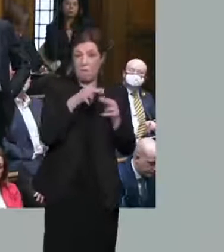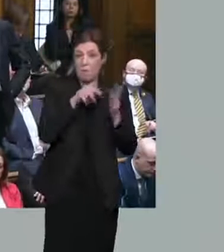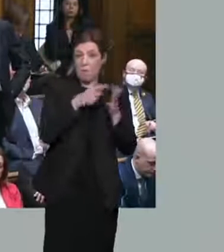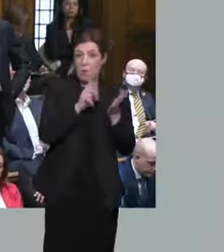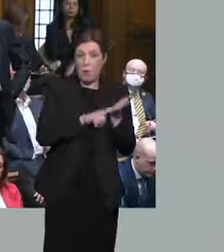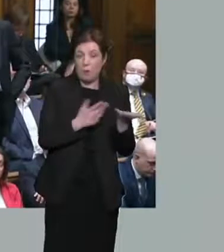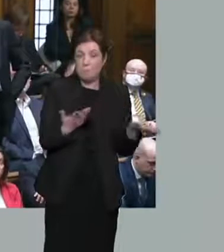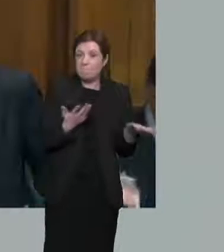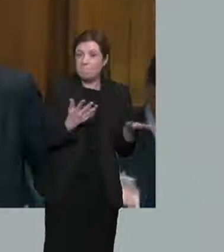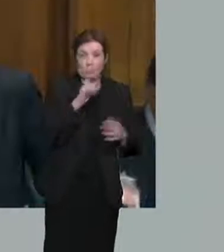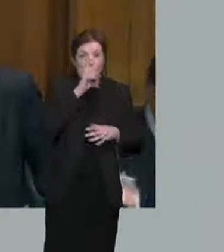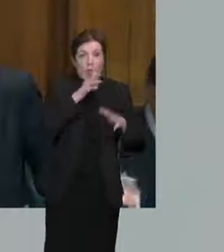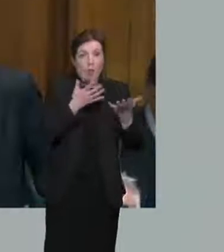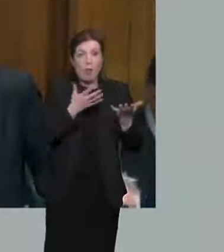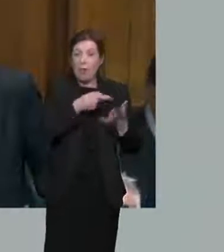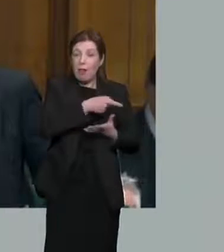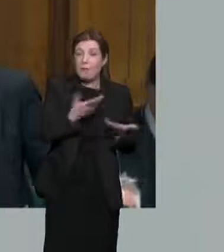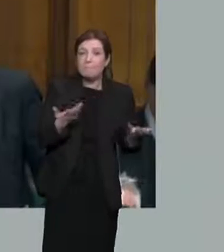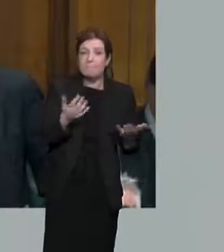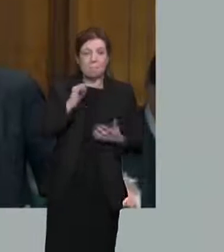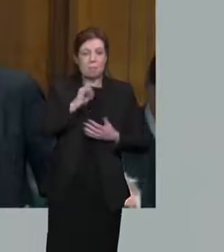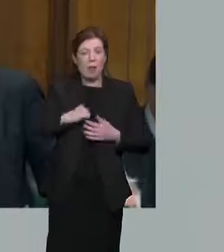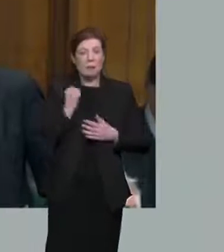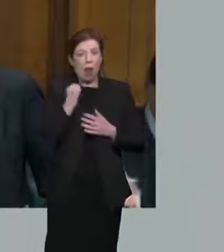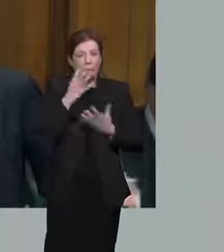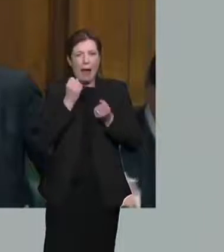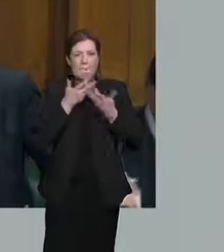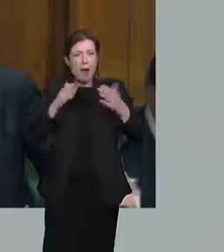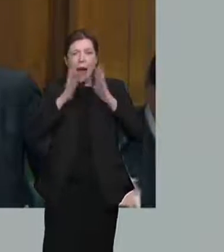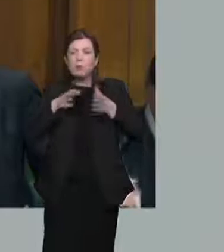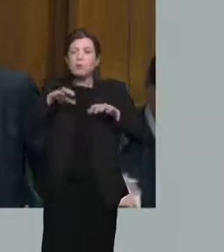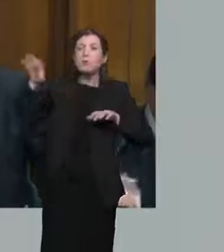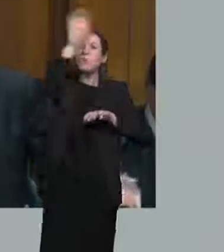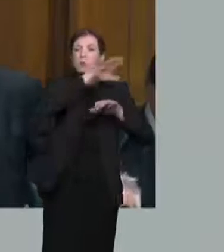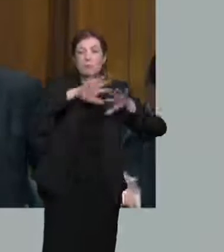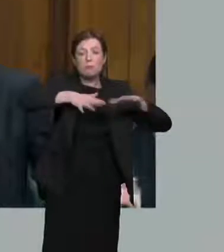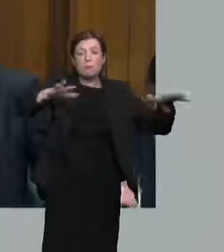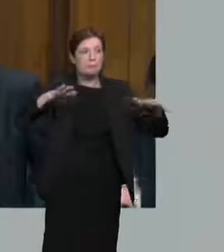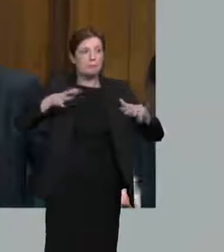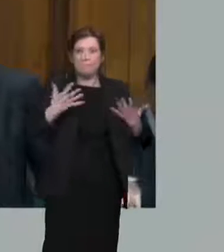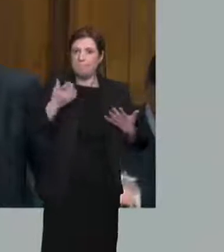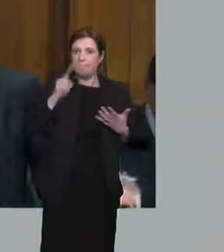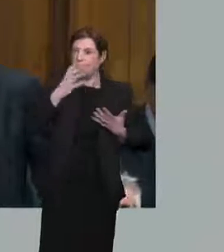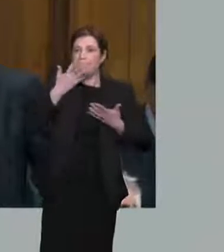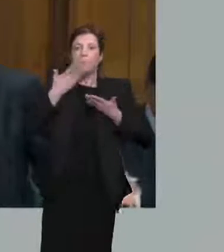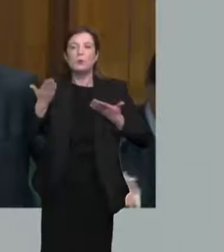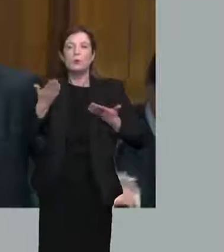Many households in rural Scotland depend on such fuels. There are also areas awash with energy, both on and offshore,